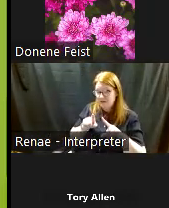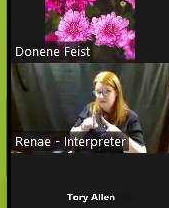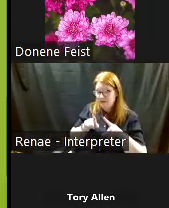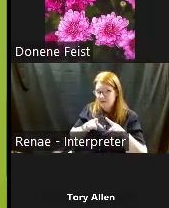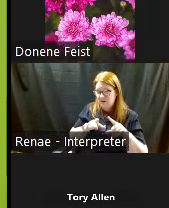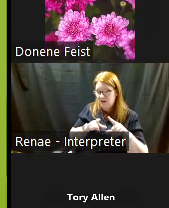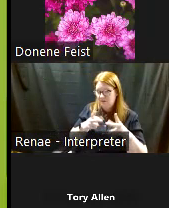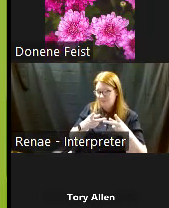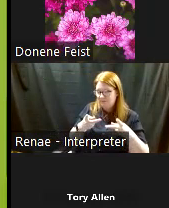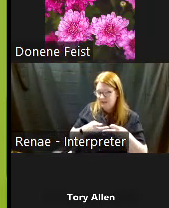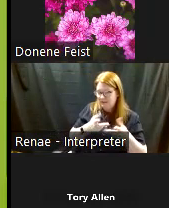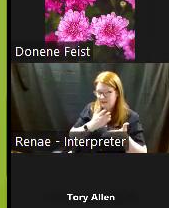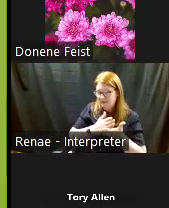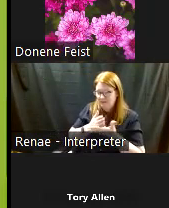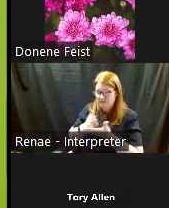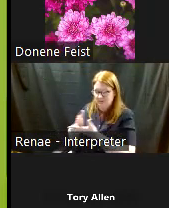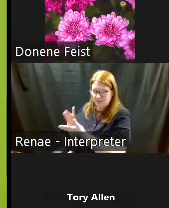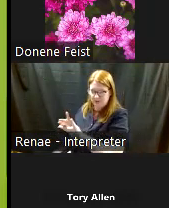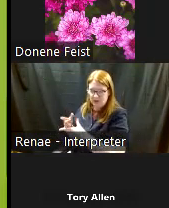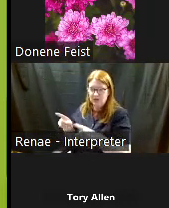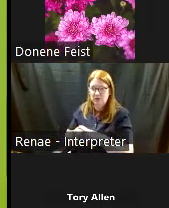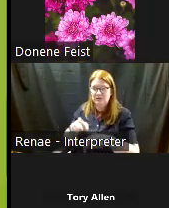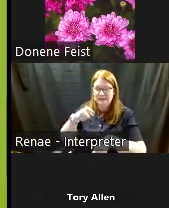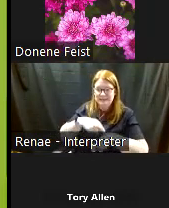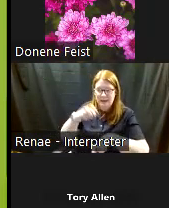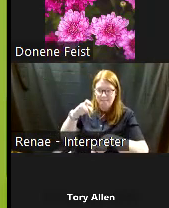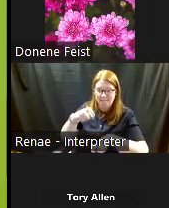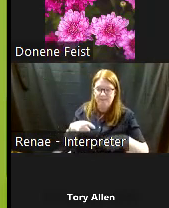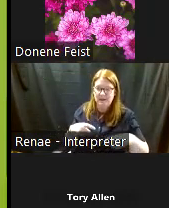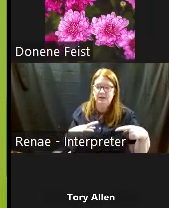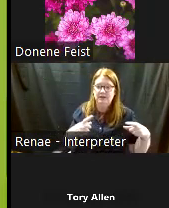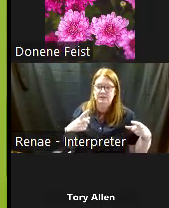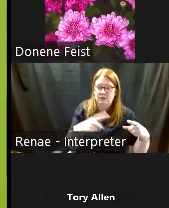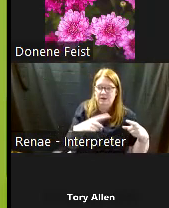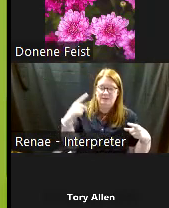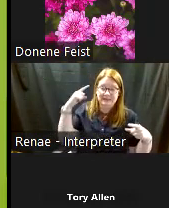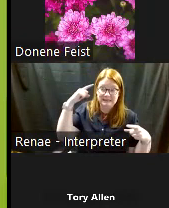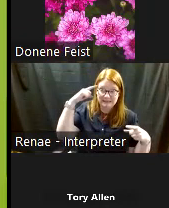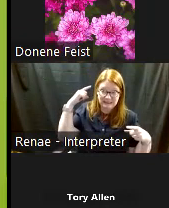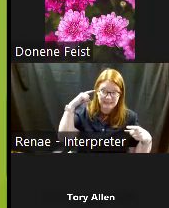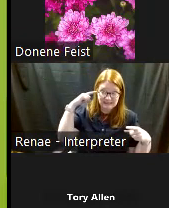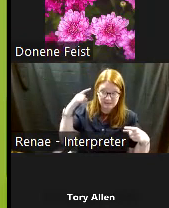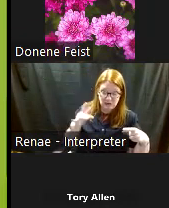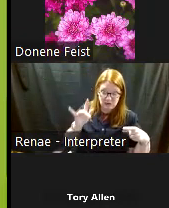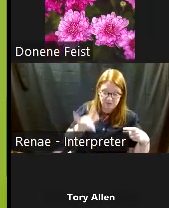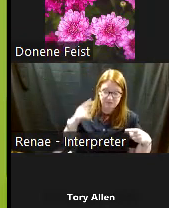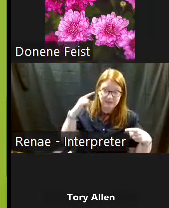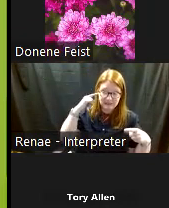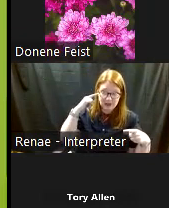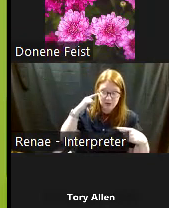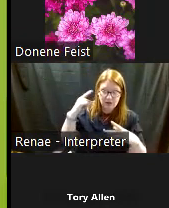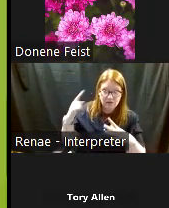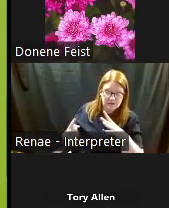hubs, but also the timing. We want to make sure that, when I'm playing a sound, that it's getting through and into the